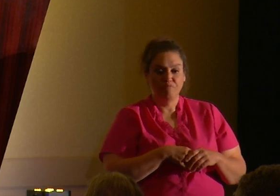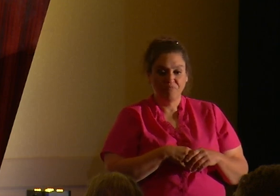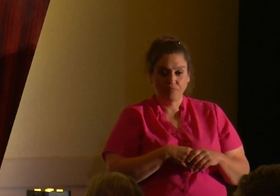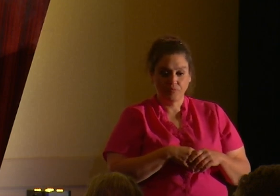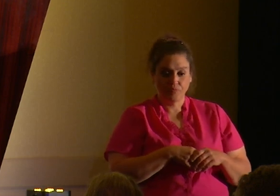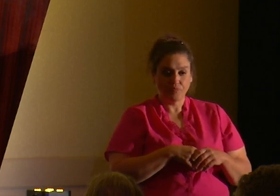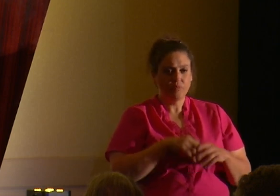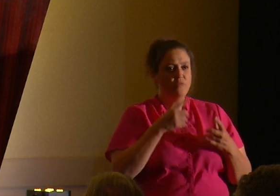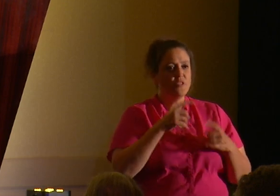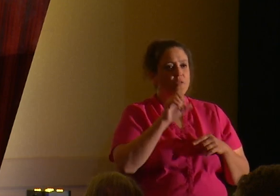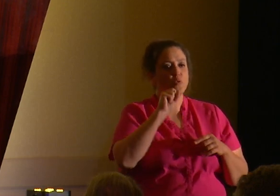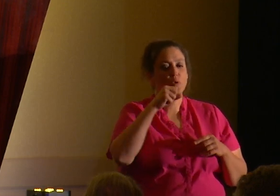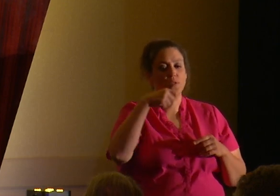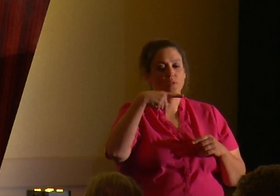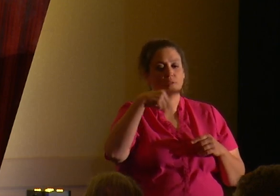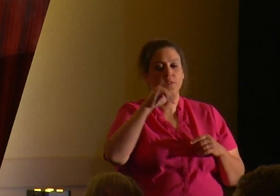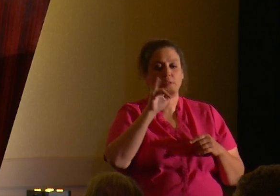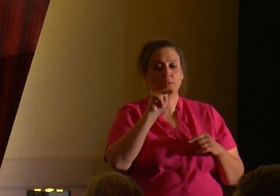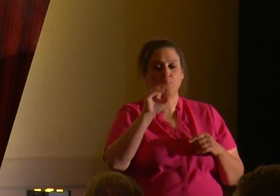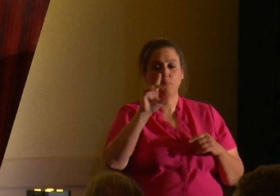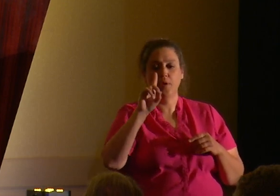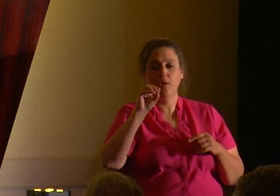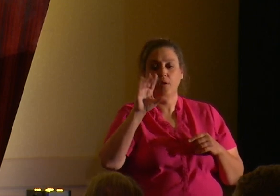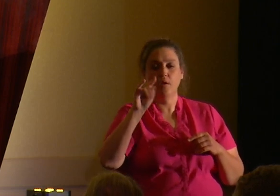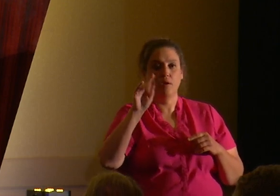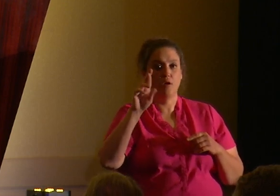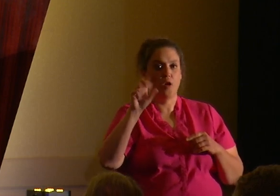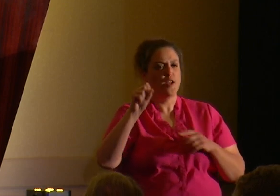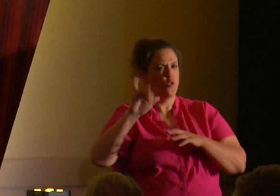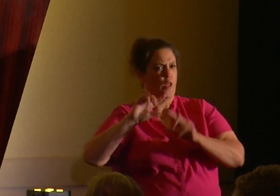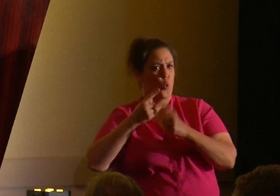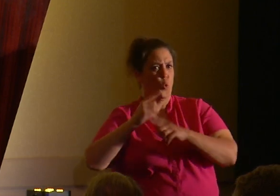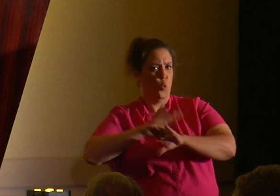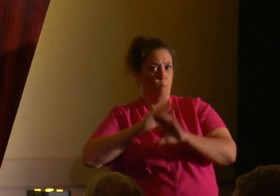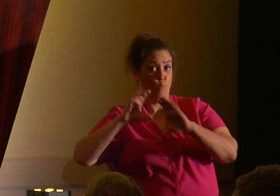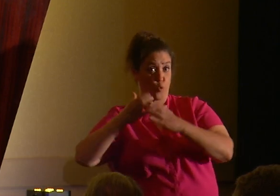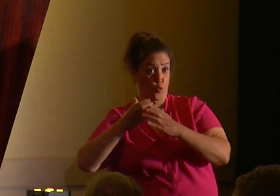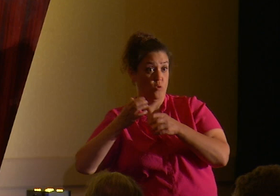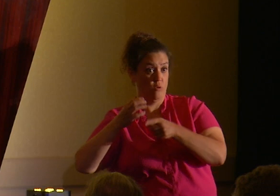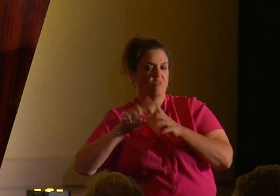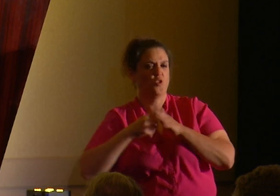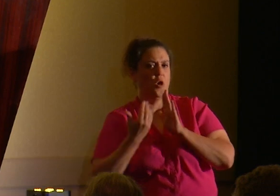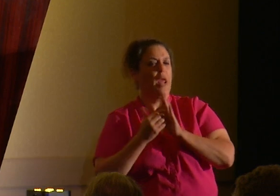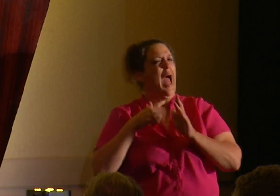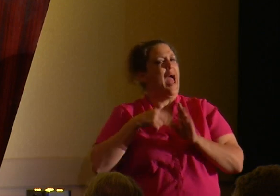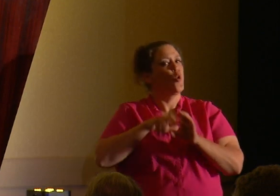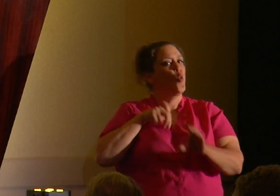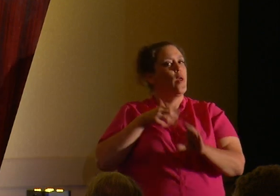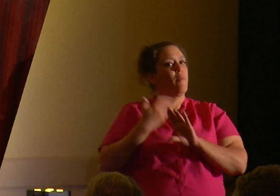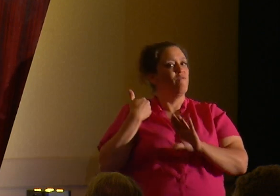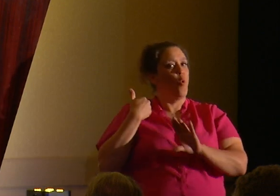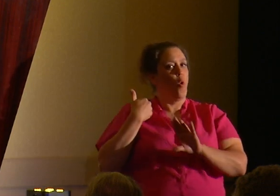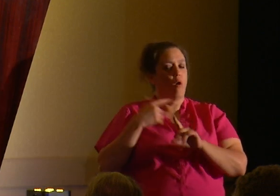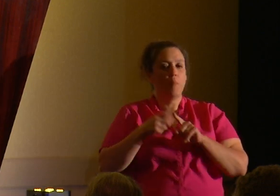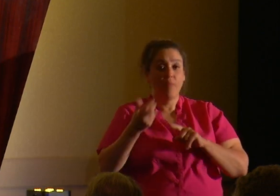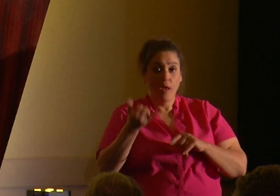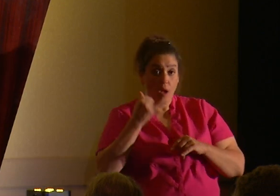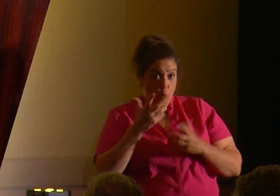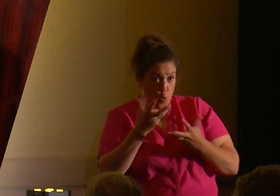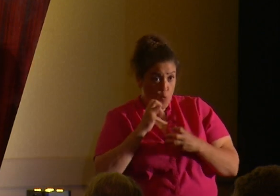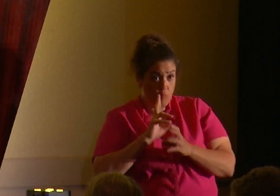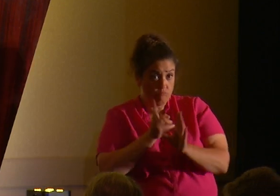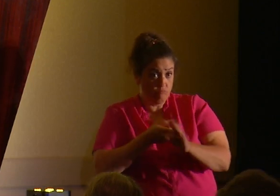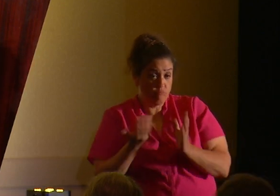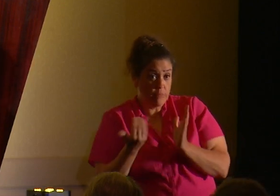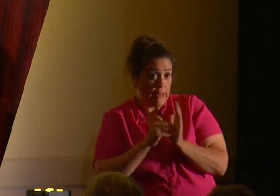the Spin Doctors come back together again. Because I wasn't in Spin Doctors during this whole time. I had quit. So now they call me up, hey, we want to play again. You know, we